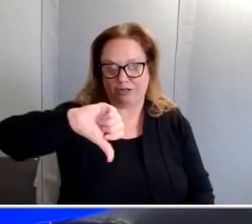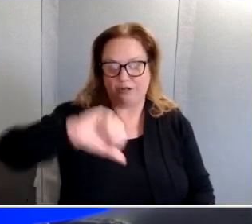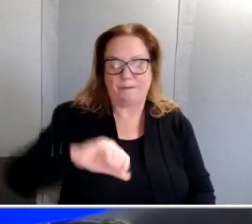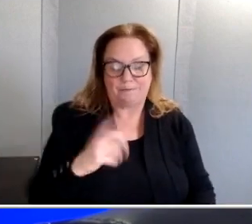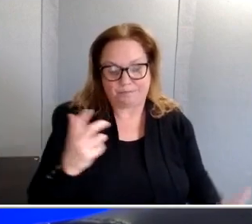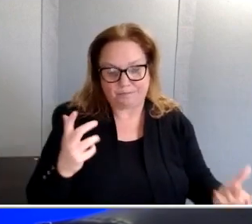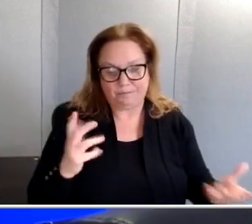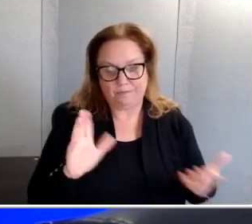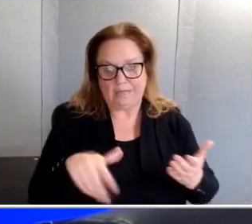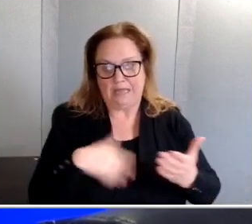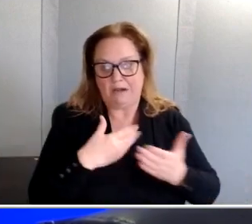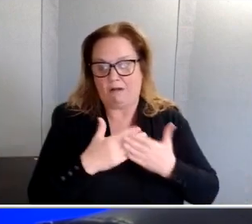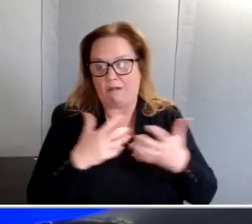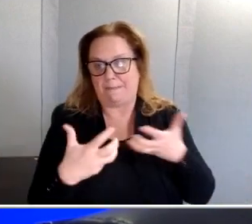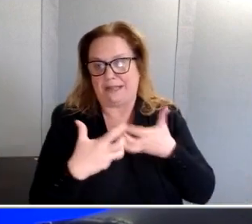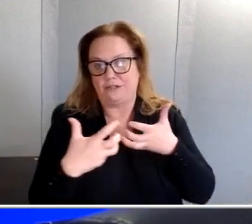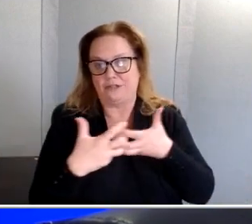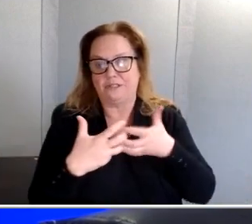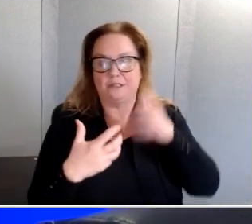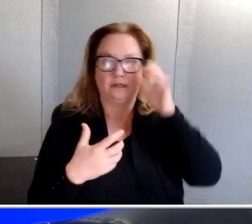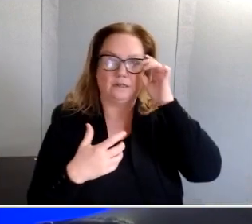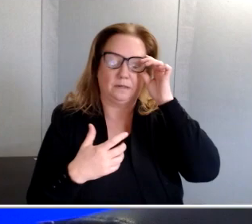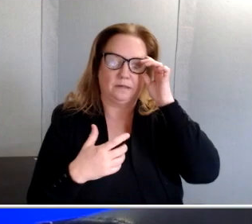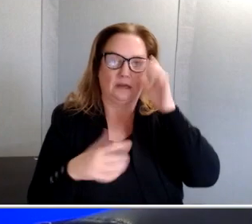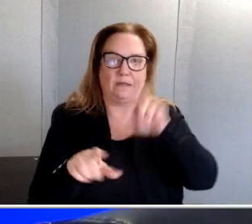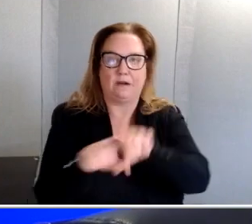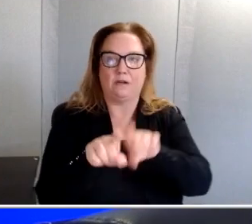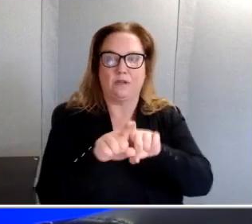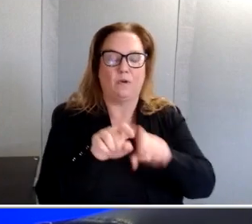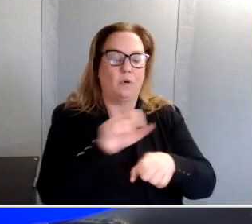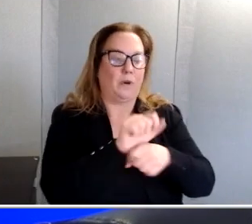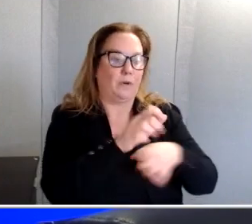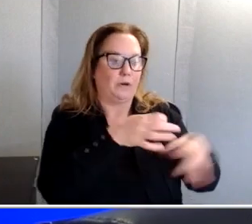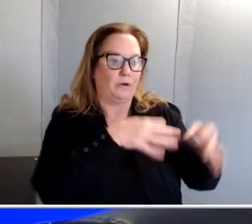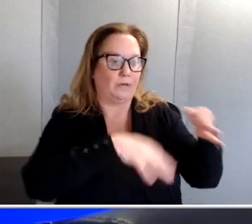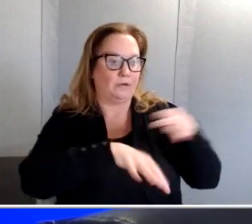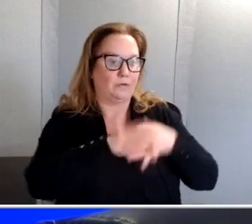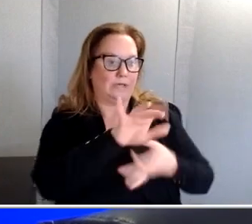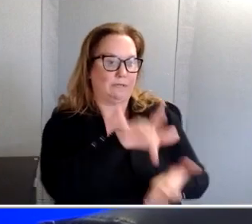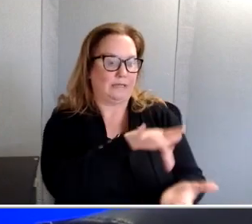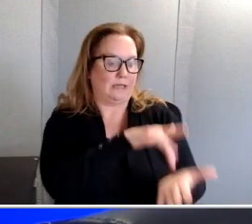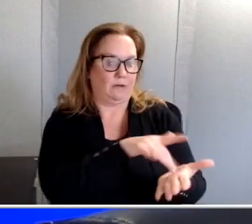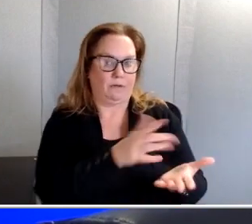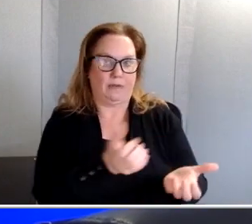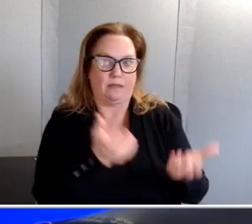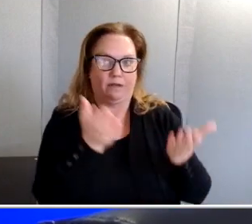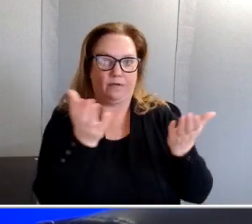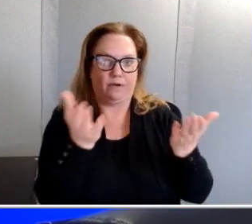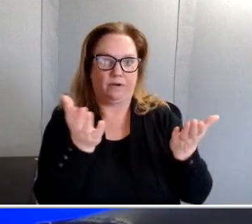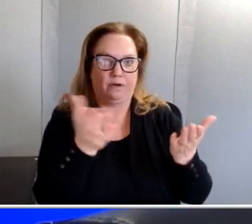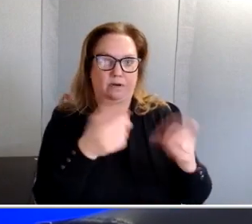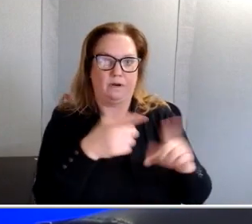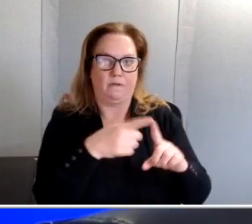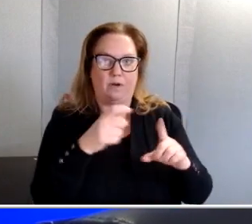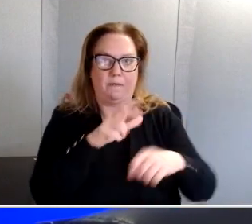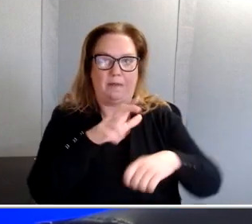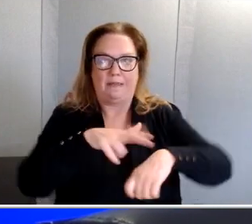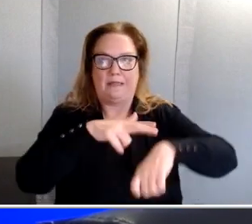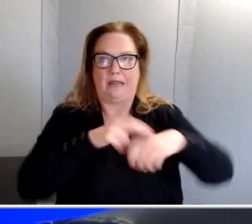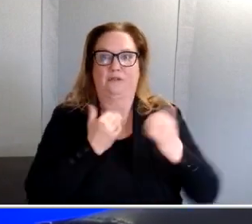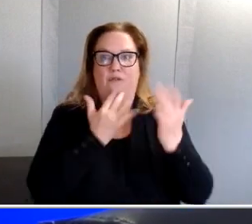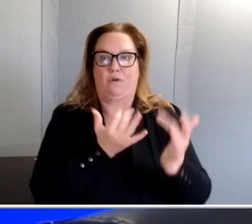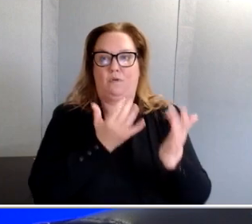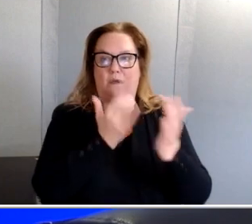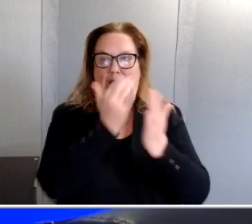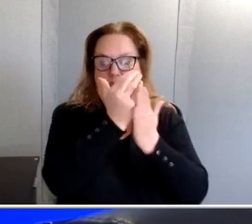all of the different matches. And then from there, we work with the transplant centers. We make the offers based off of the national waiting list.